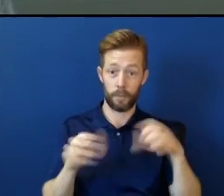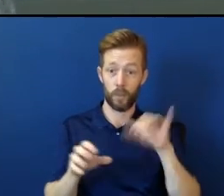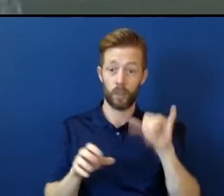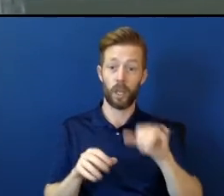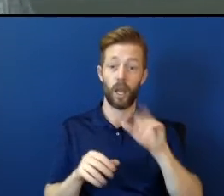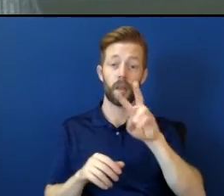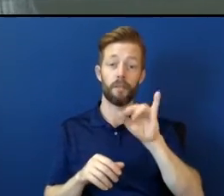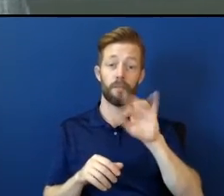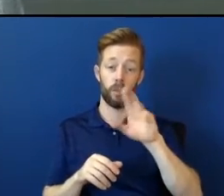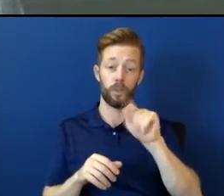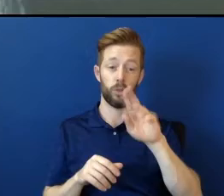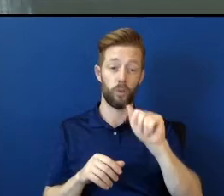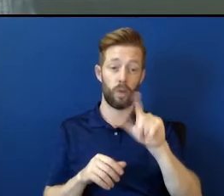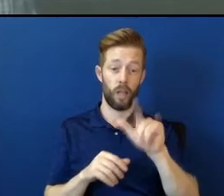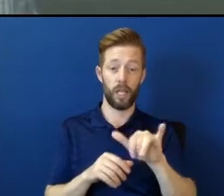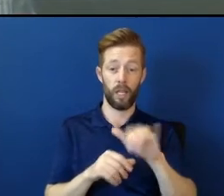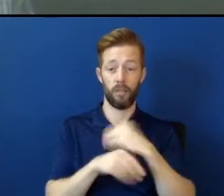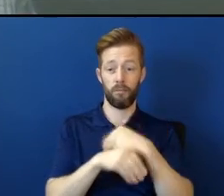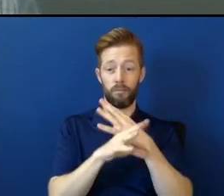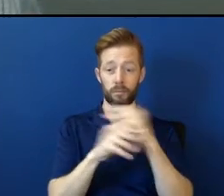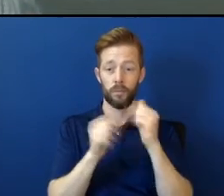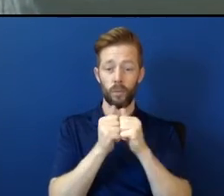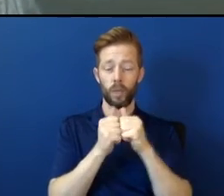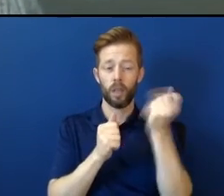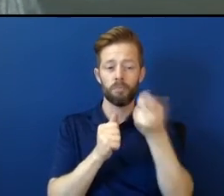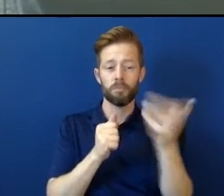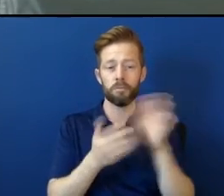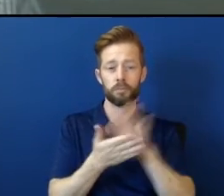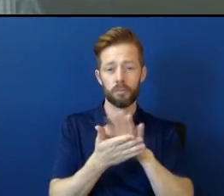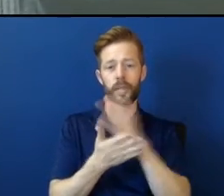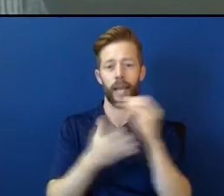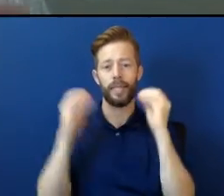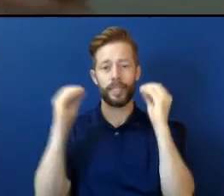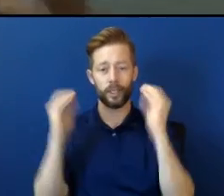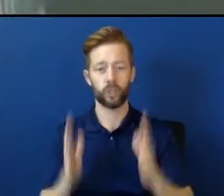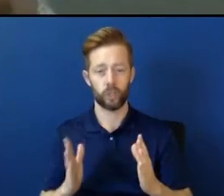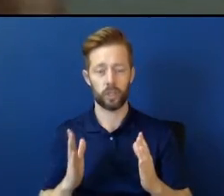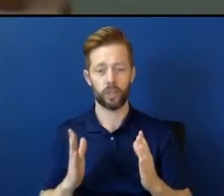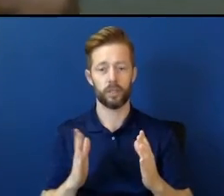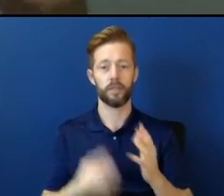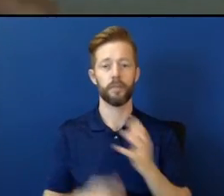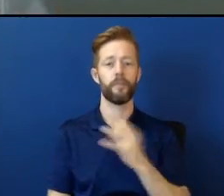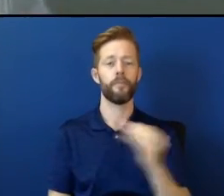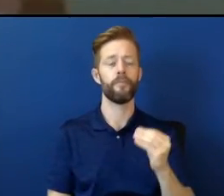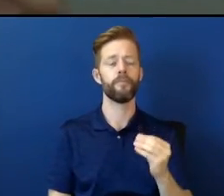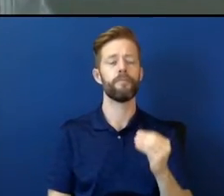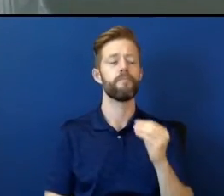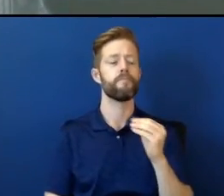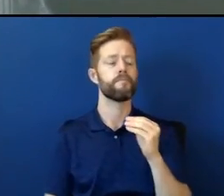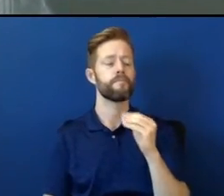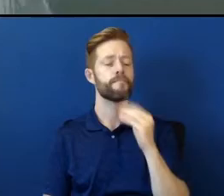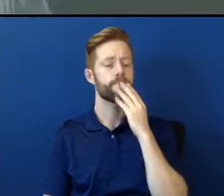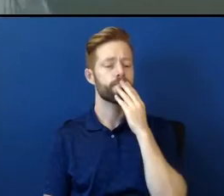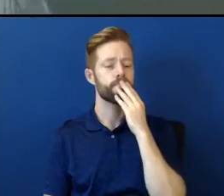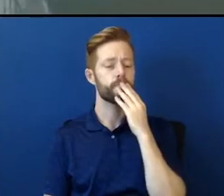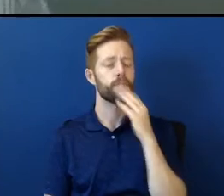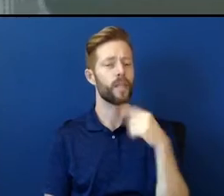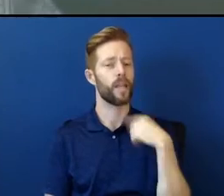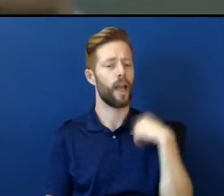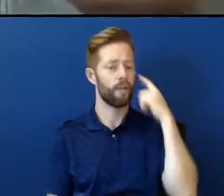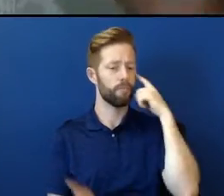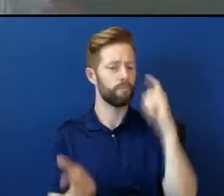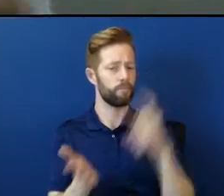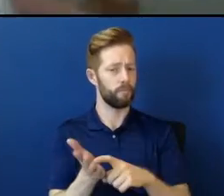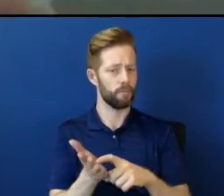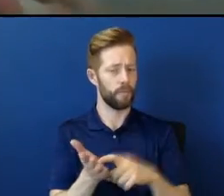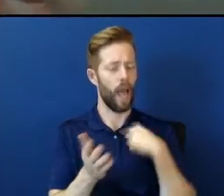with a number of schools and also teachers. And what I've found is that,